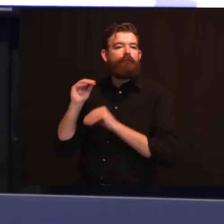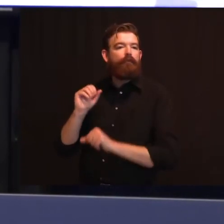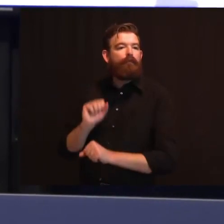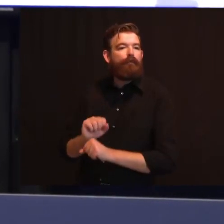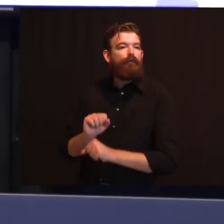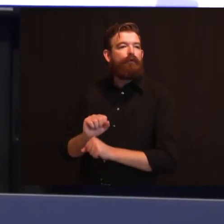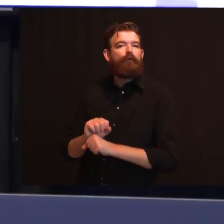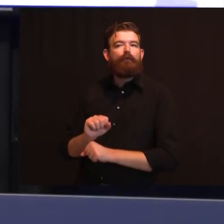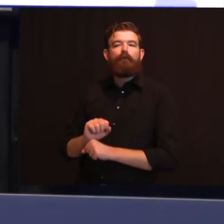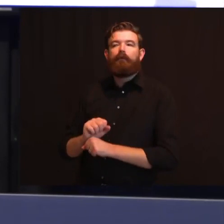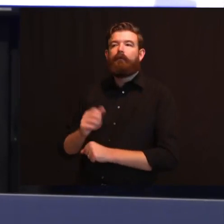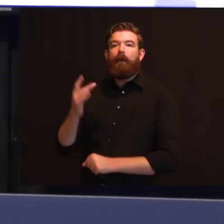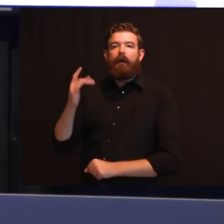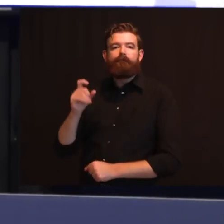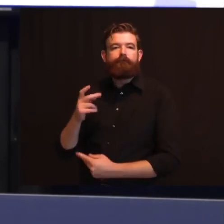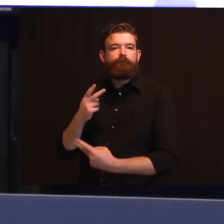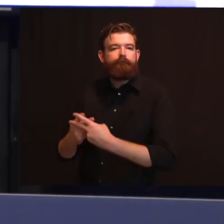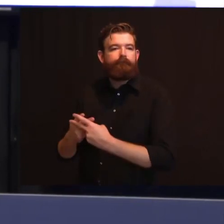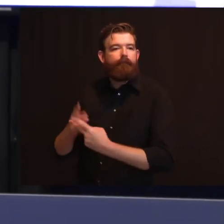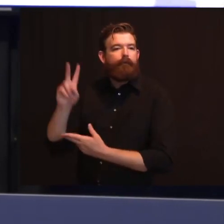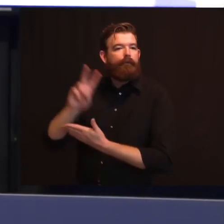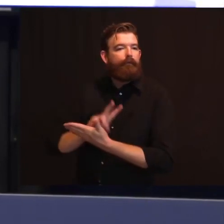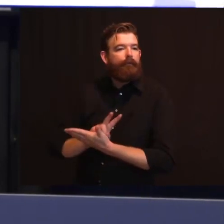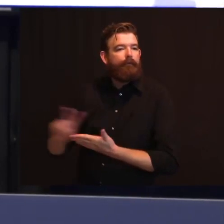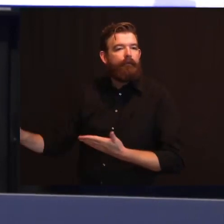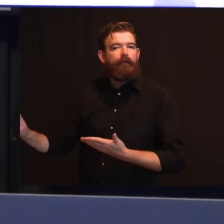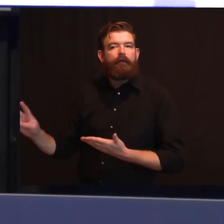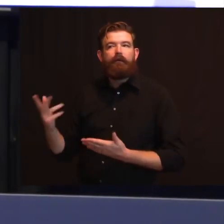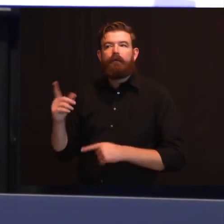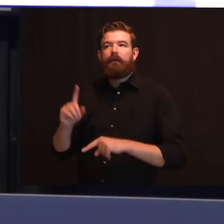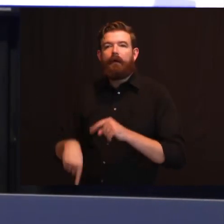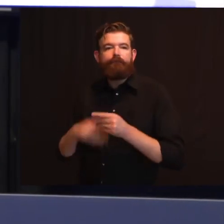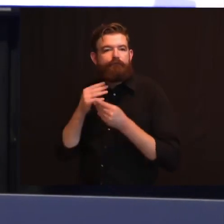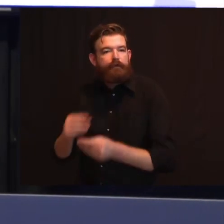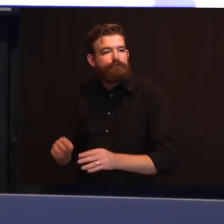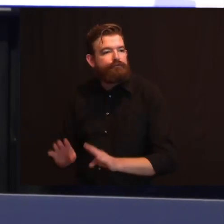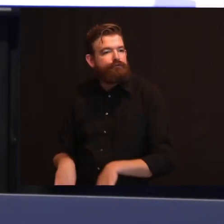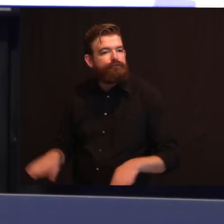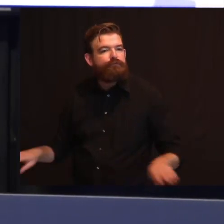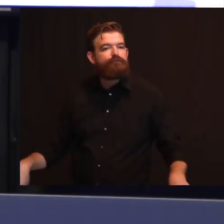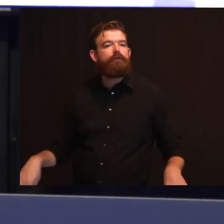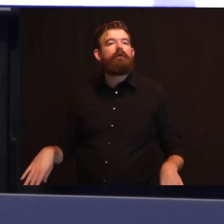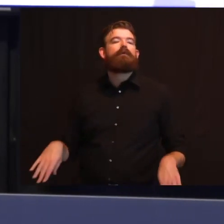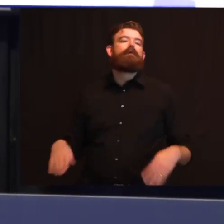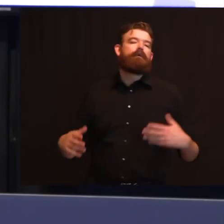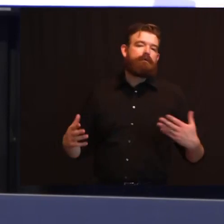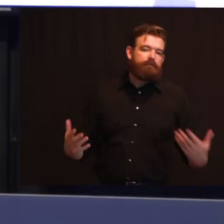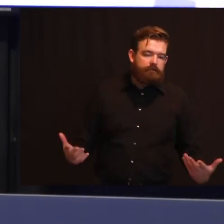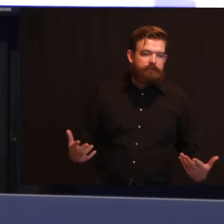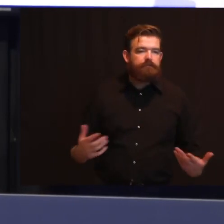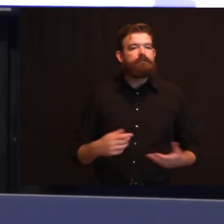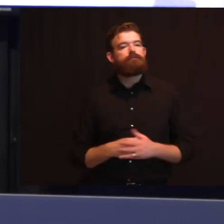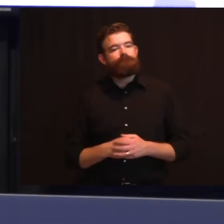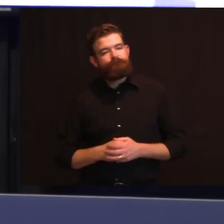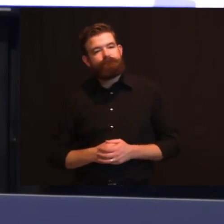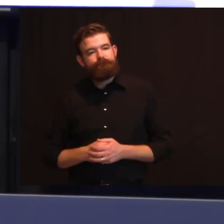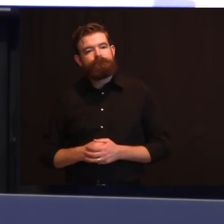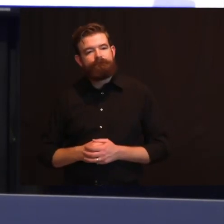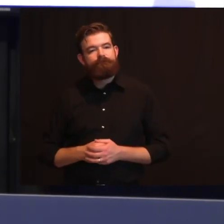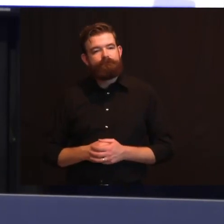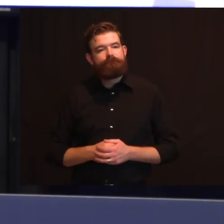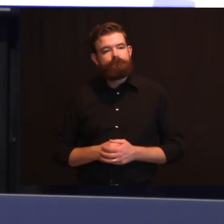will feed their kids? How will they be taken care of? So we are adding more individuals at the county level to